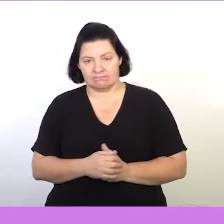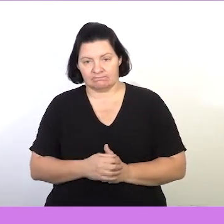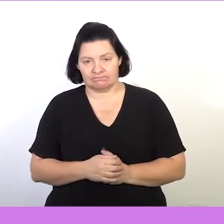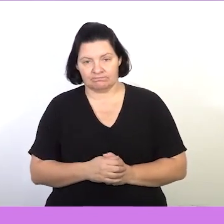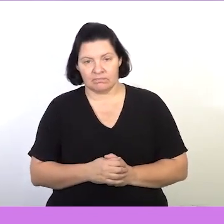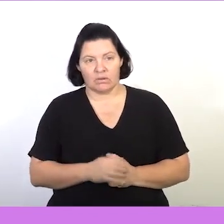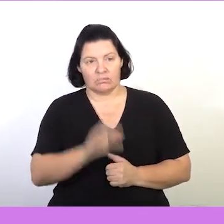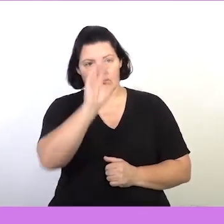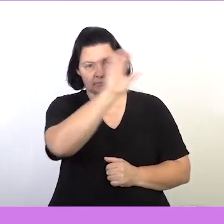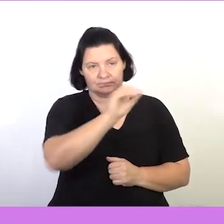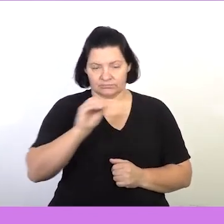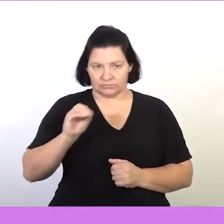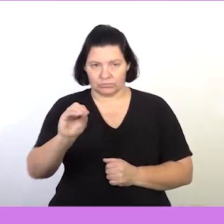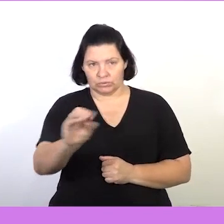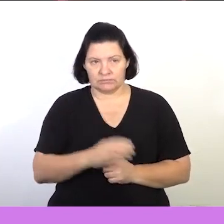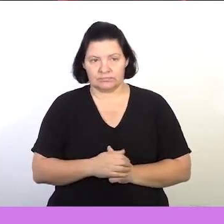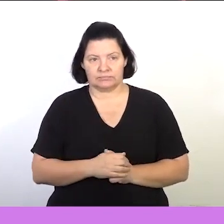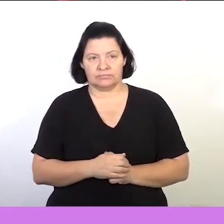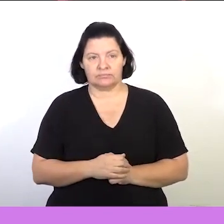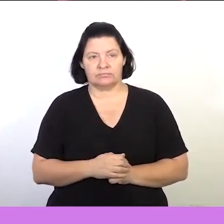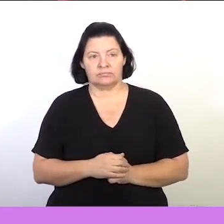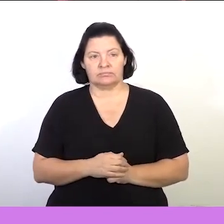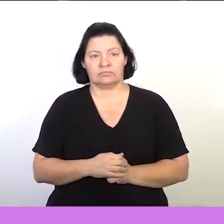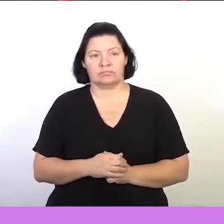203,500 Rand. So I'm going to quickly indicate that,